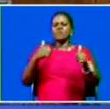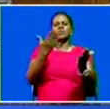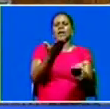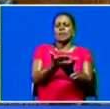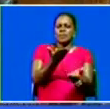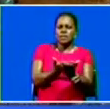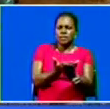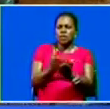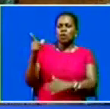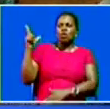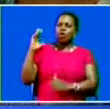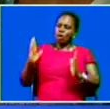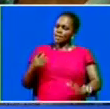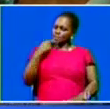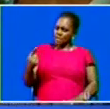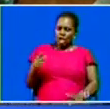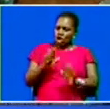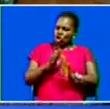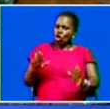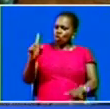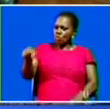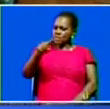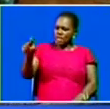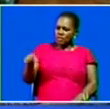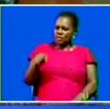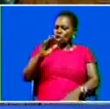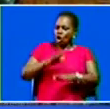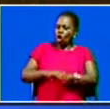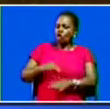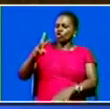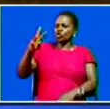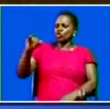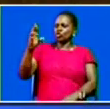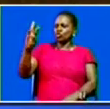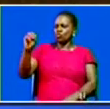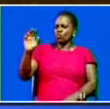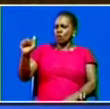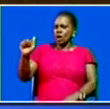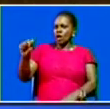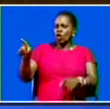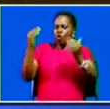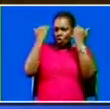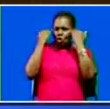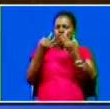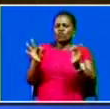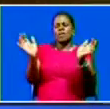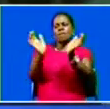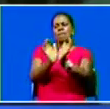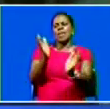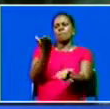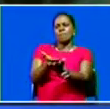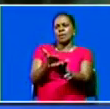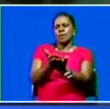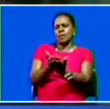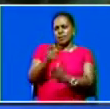application. The lawyers argued that no charges have been preferred against her. They asked the court to release her on bail.